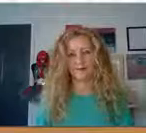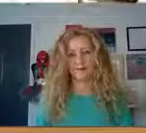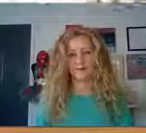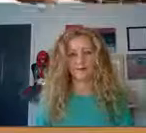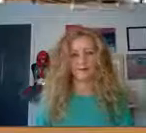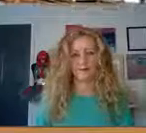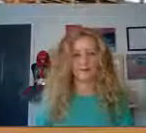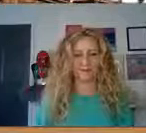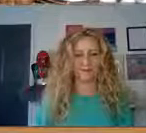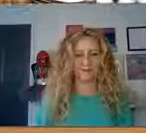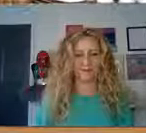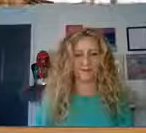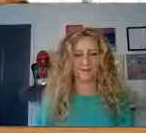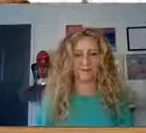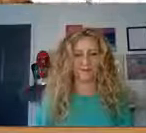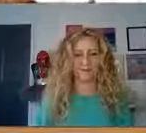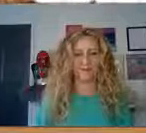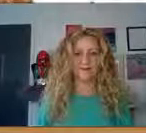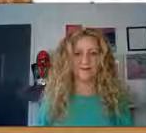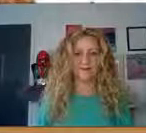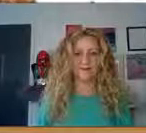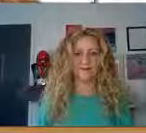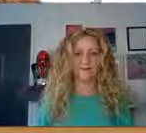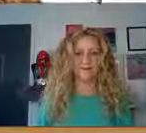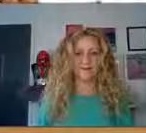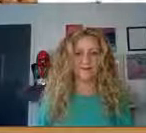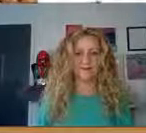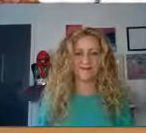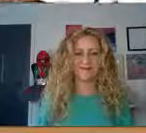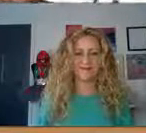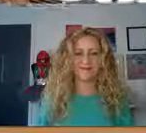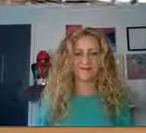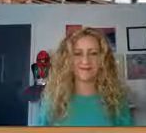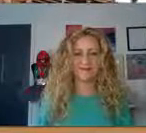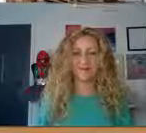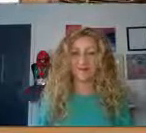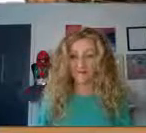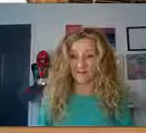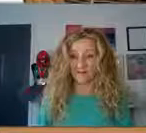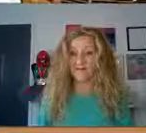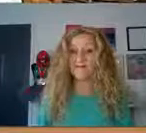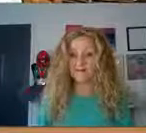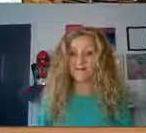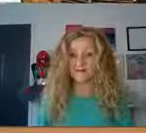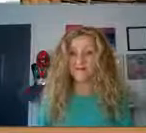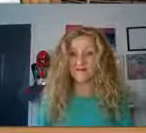eat worms. Friends, do you think the mommy bird will give the worm to her baby?